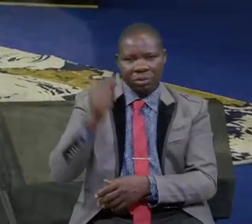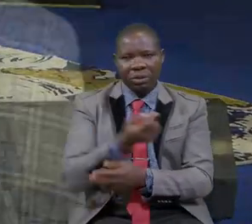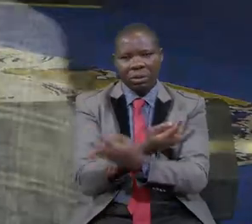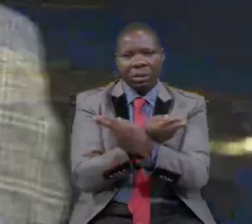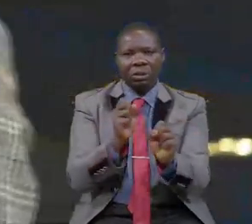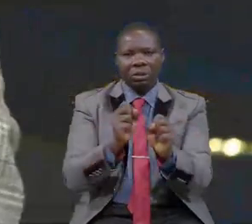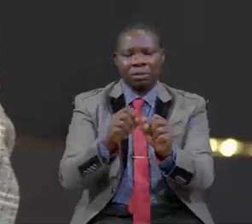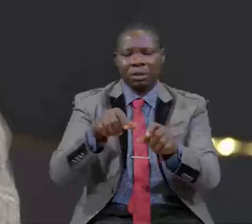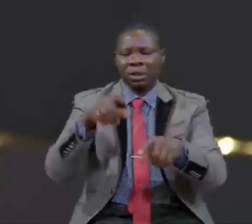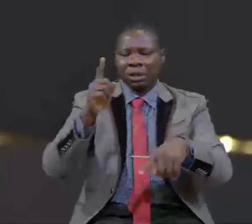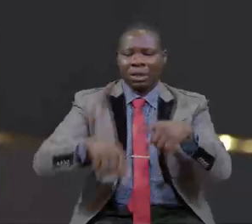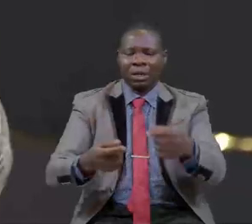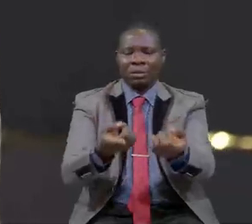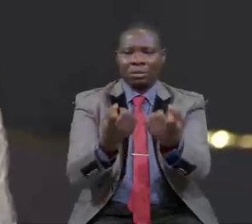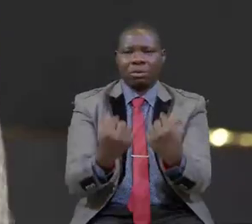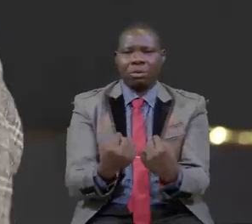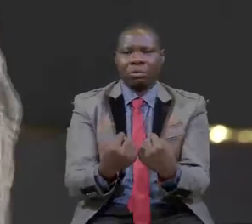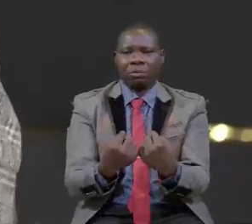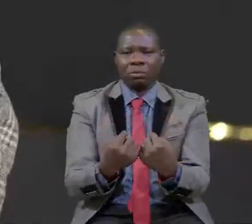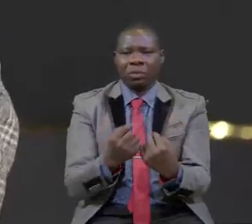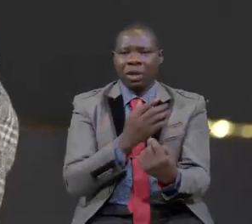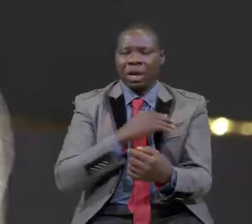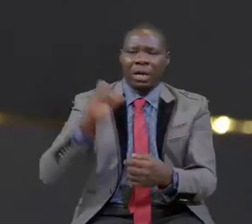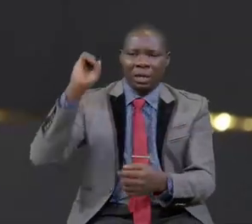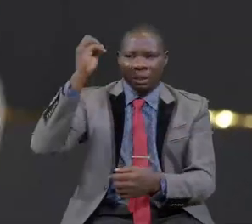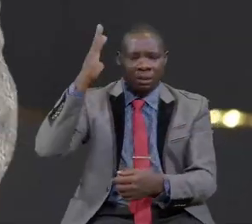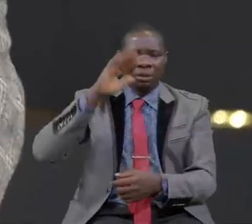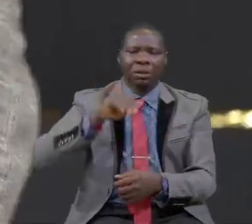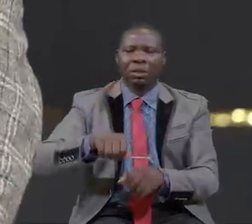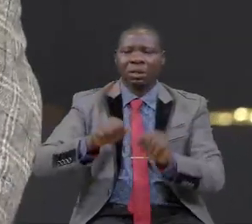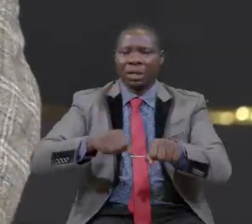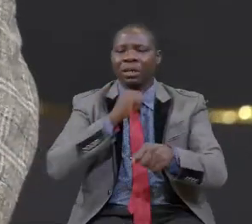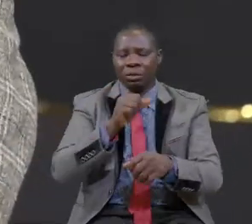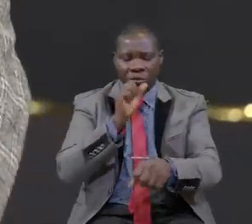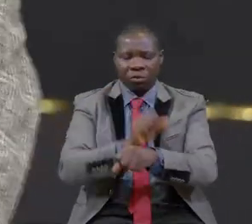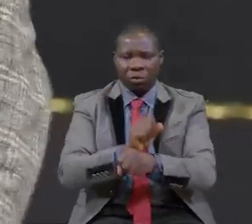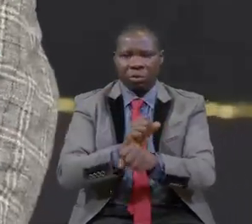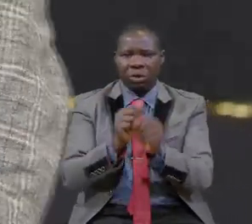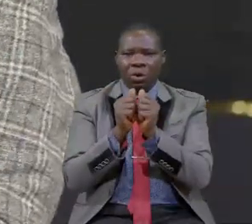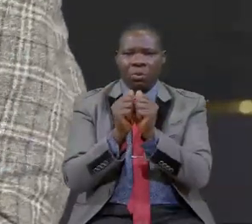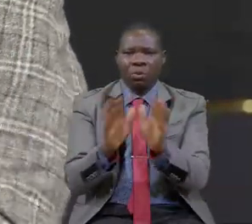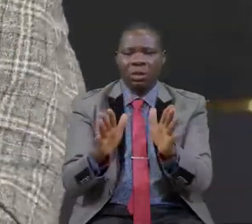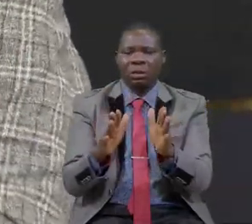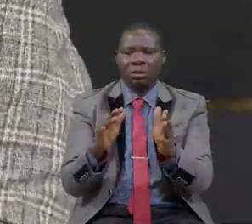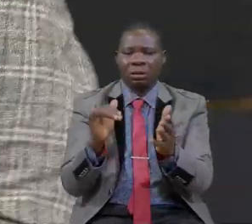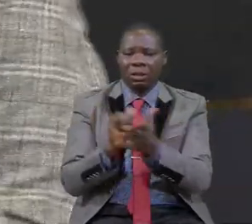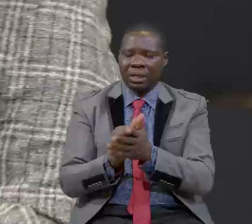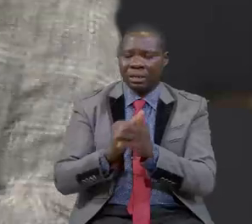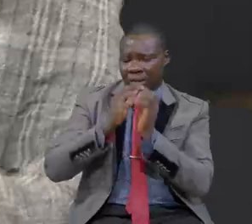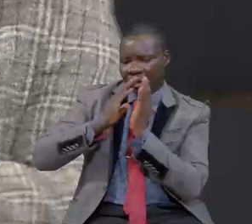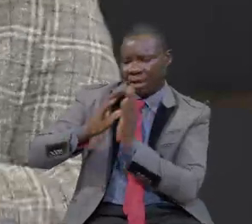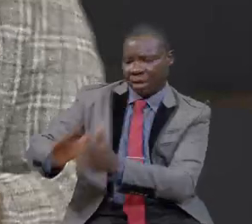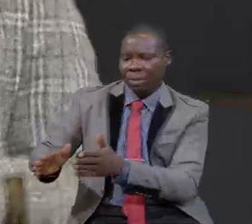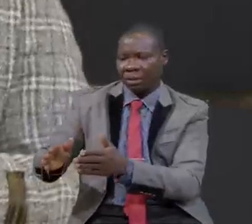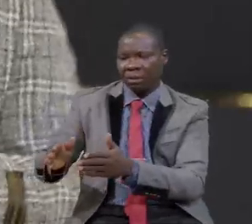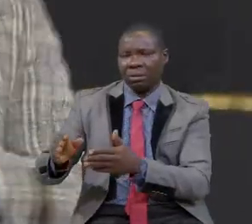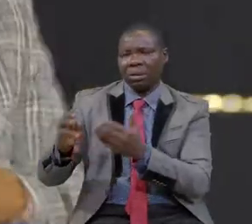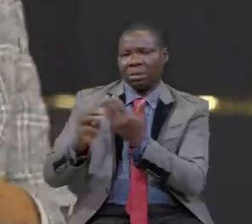come and grace cannot operate without that abandonment of